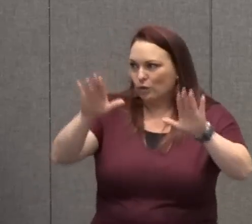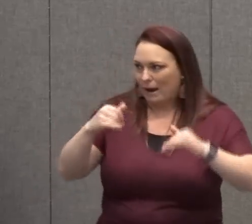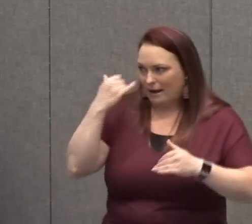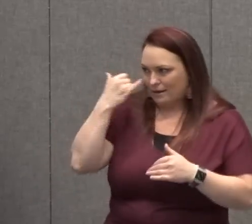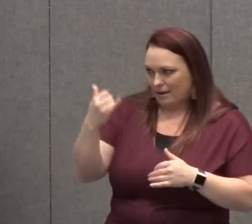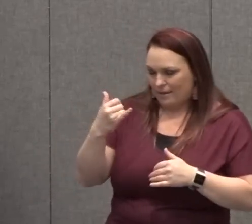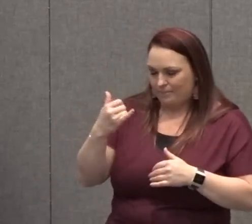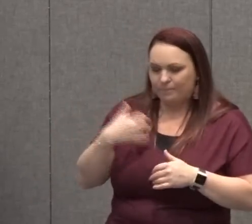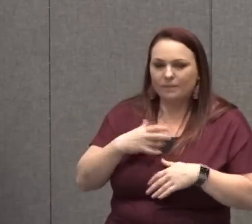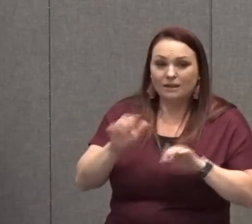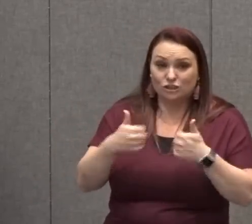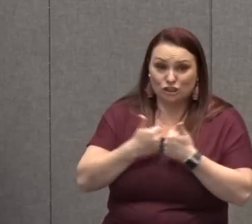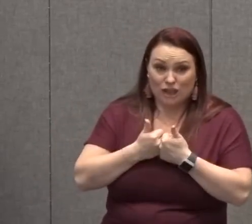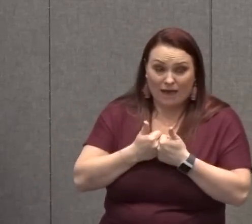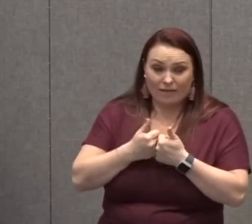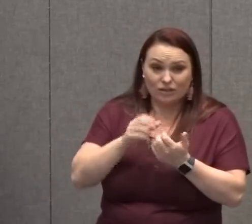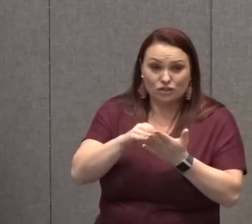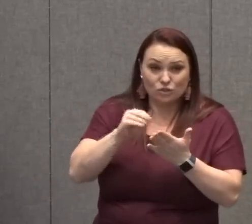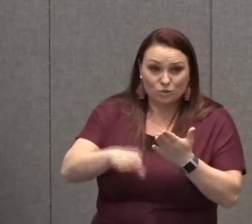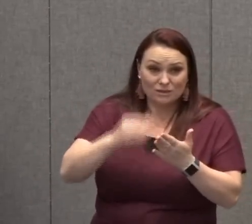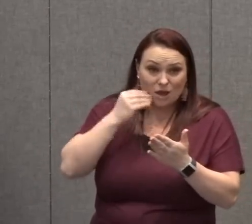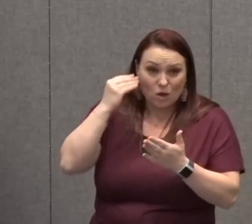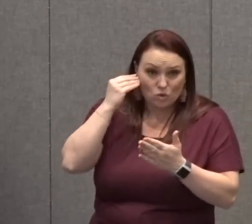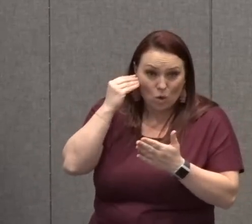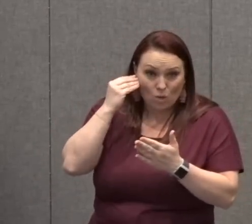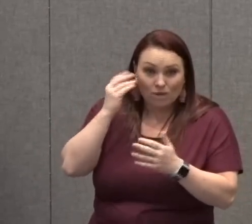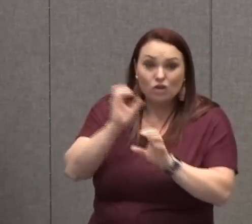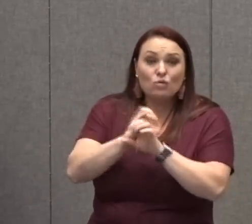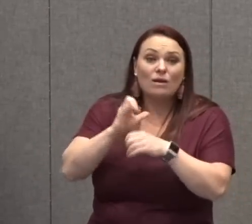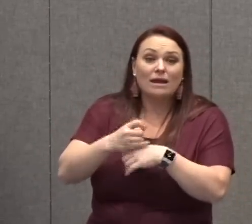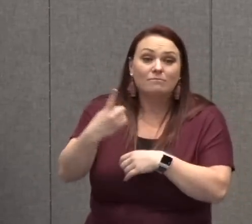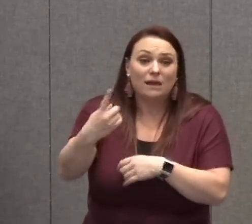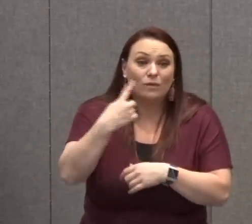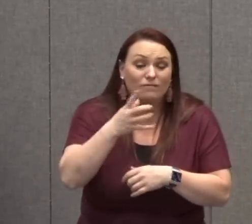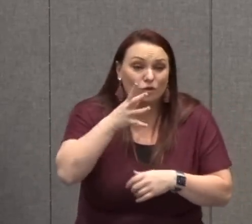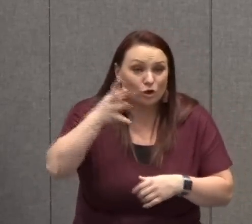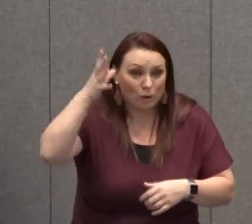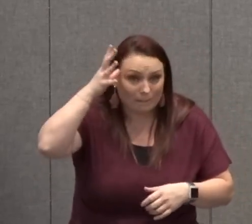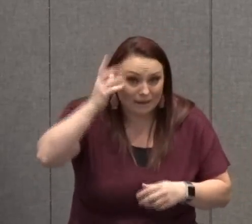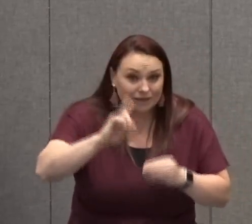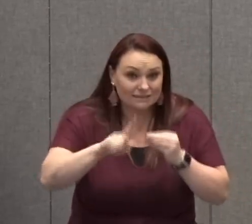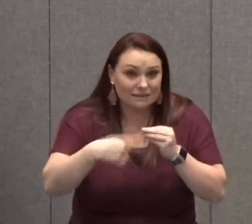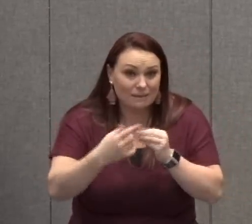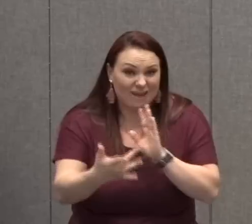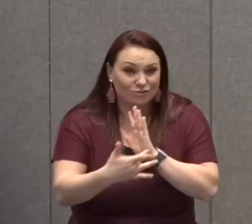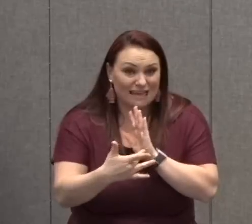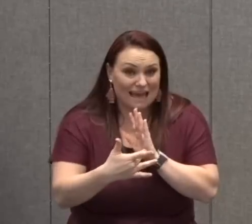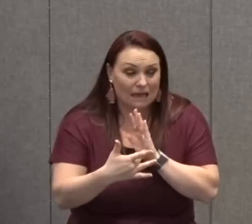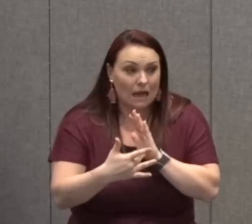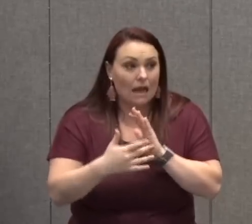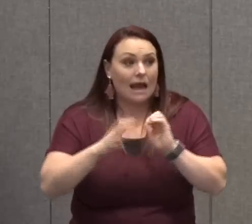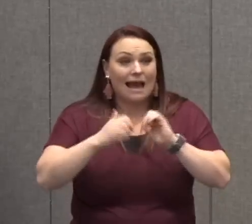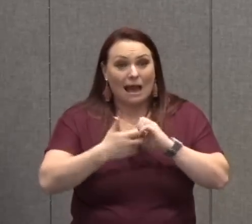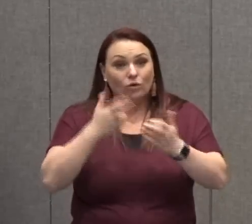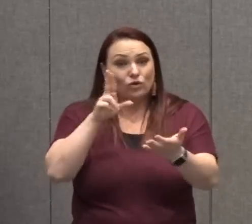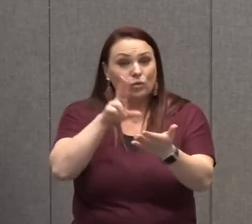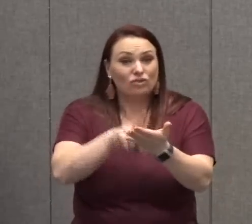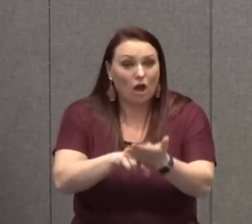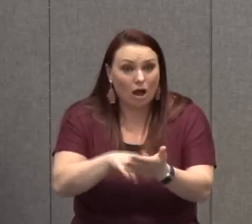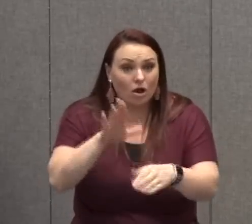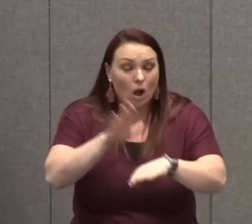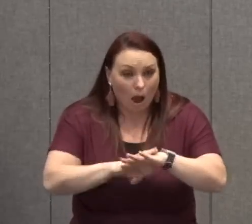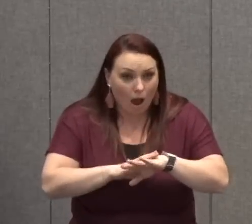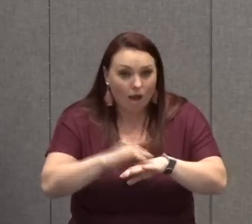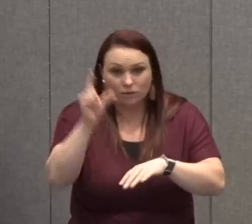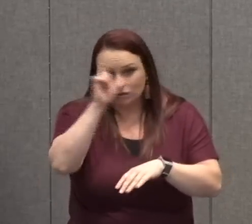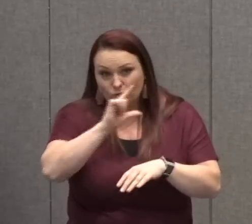to do this make one for your parents about tech ooh challenge your parents how do you log on to Google Classroom